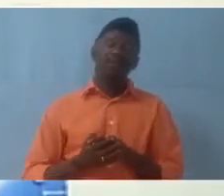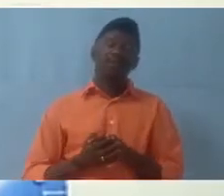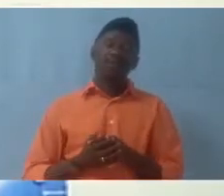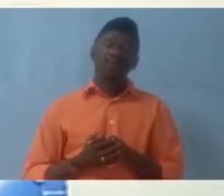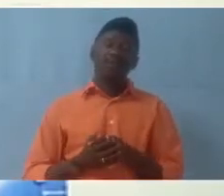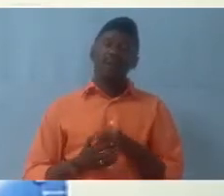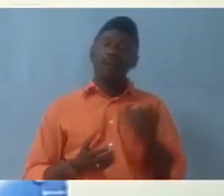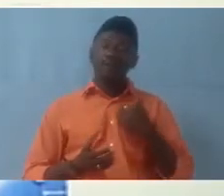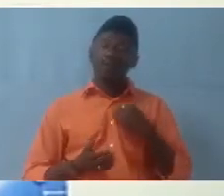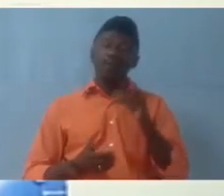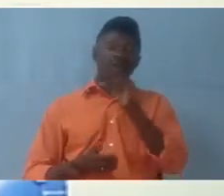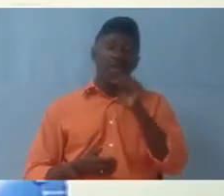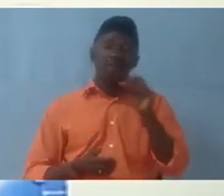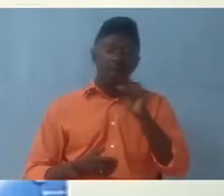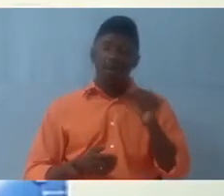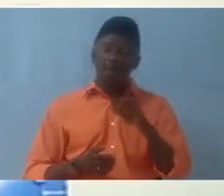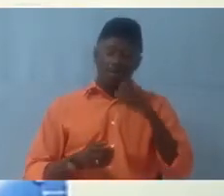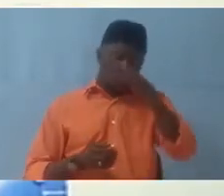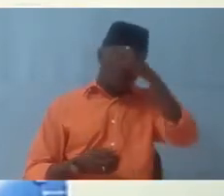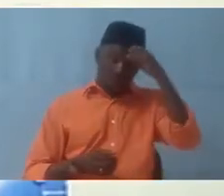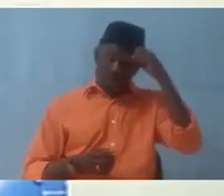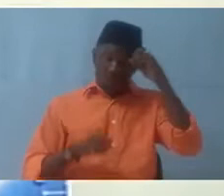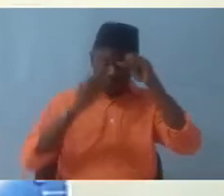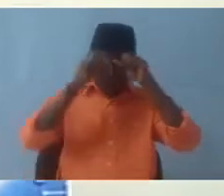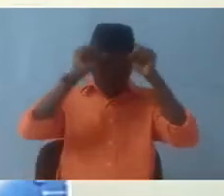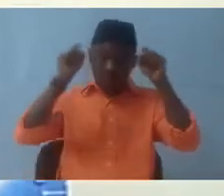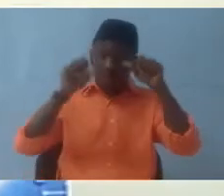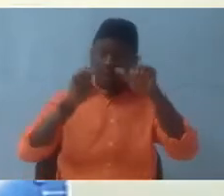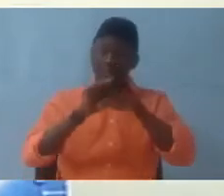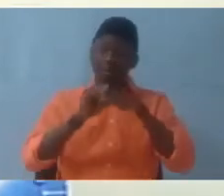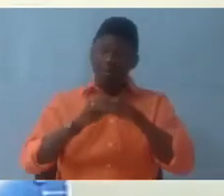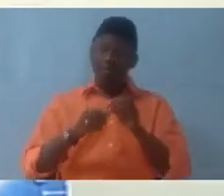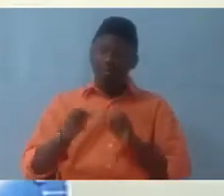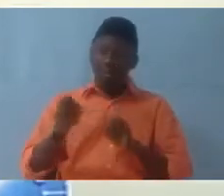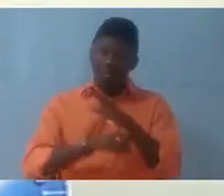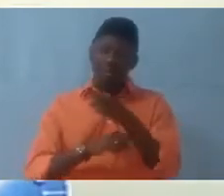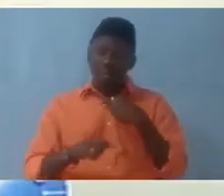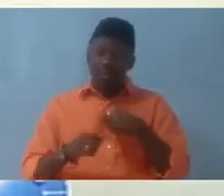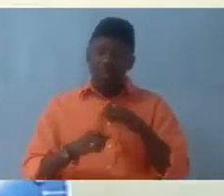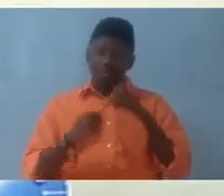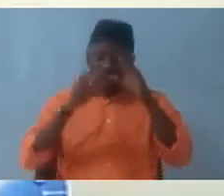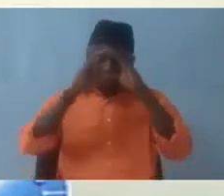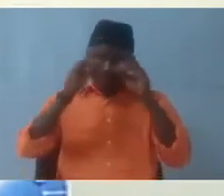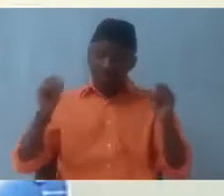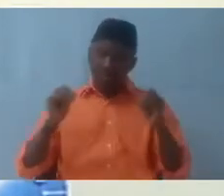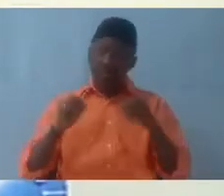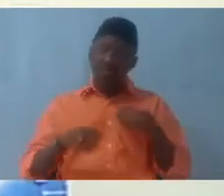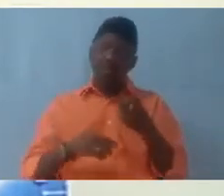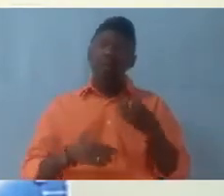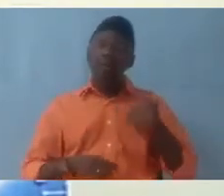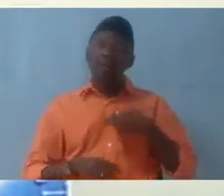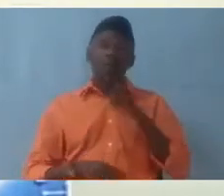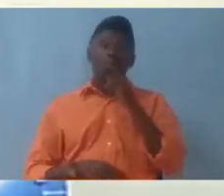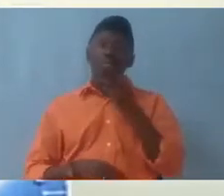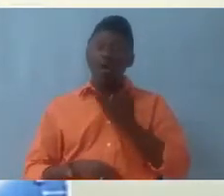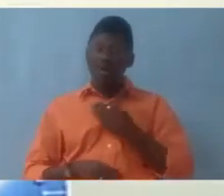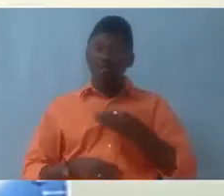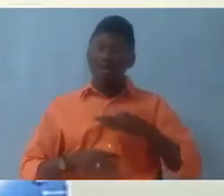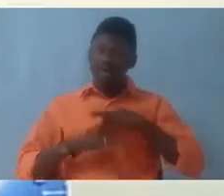names be sent, name of support staffs be sent to his office for those who are interested in to go and farm for the president.